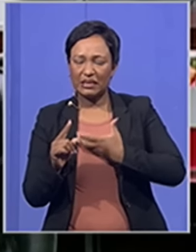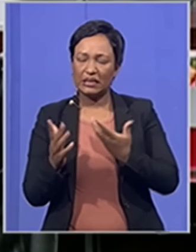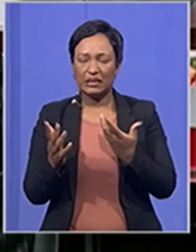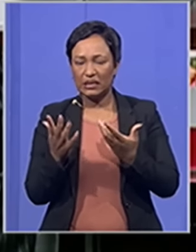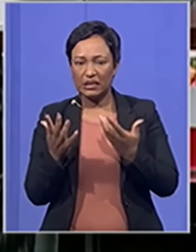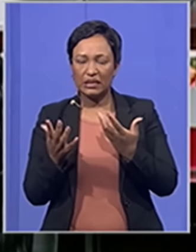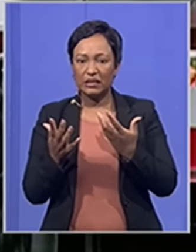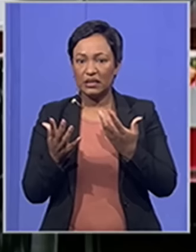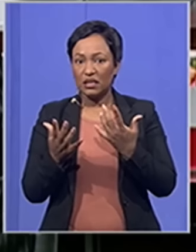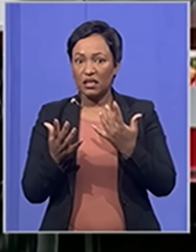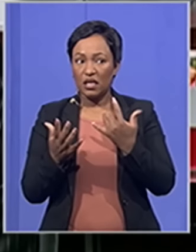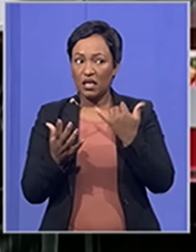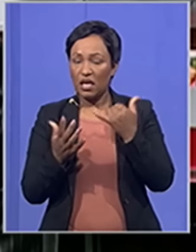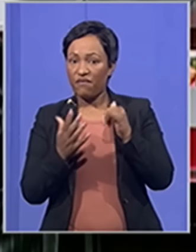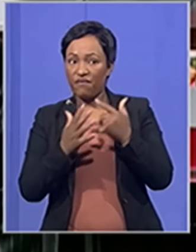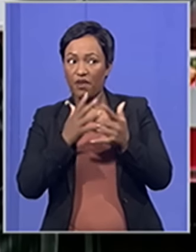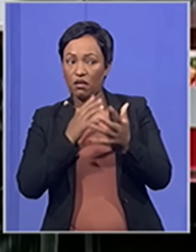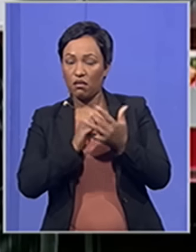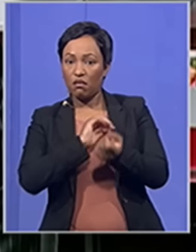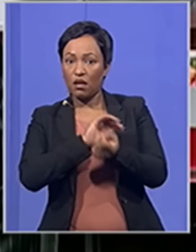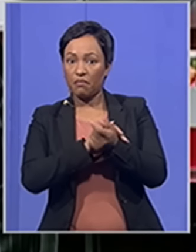case at the ultimate end,